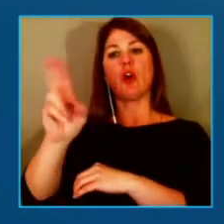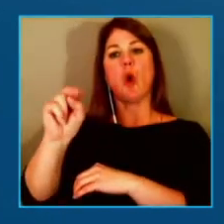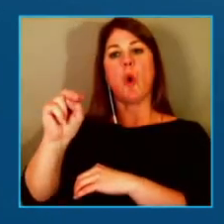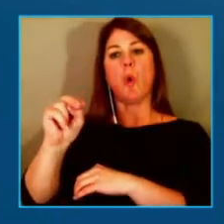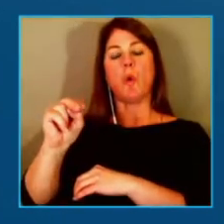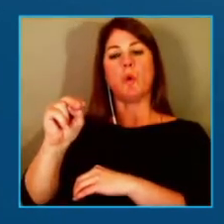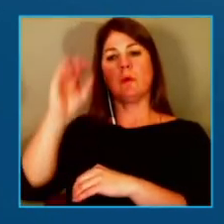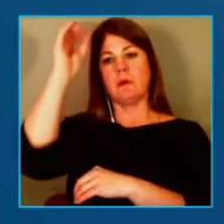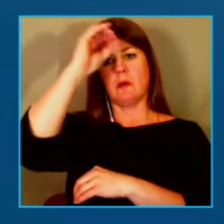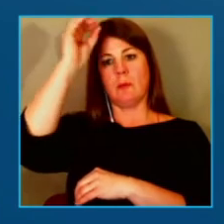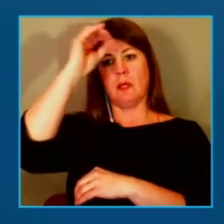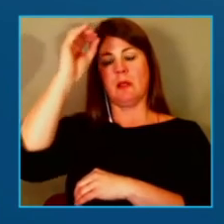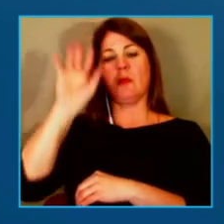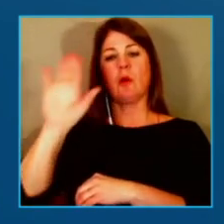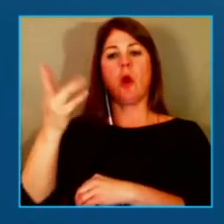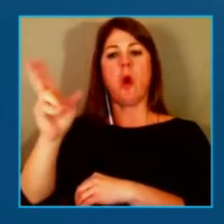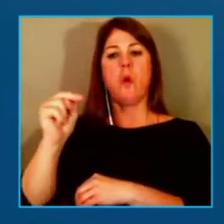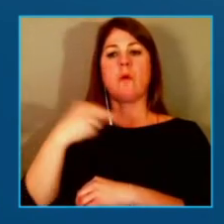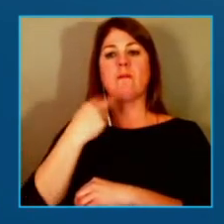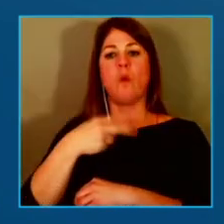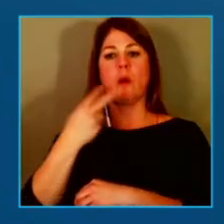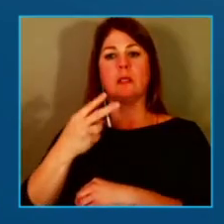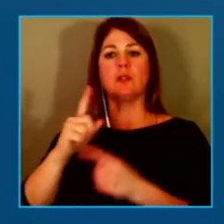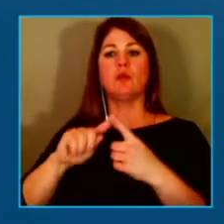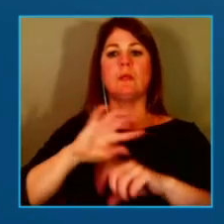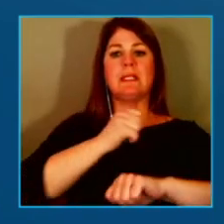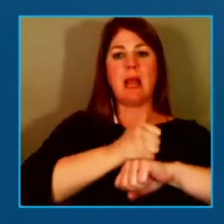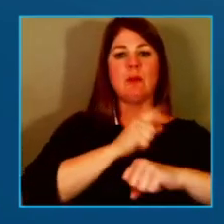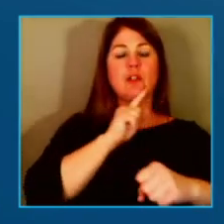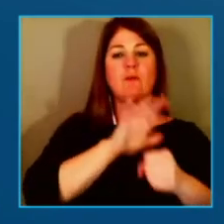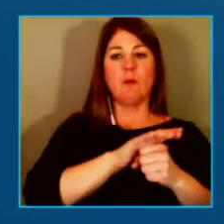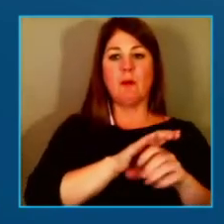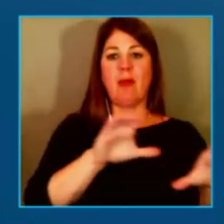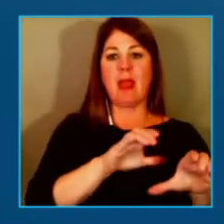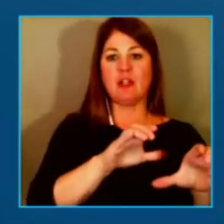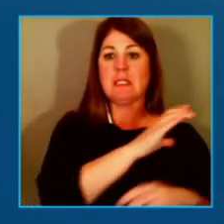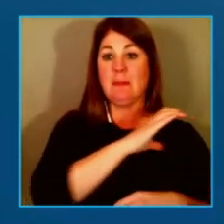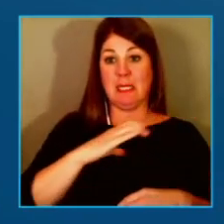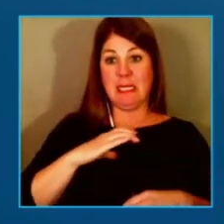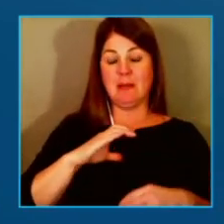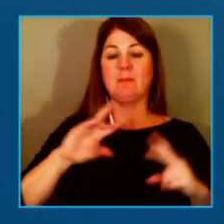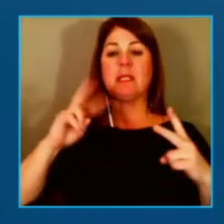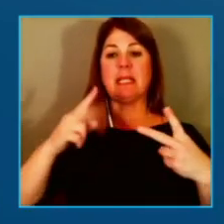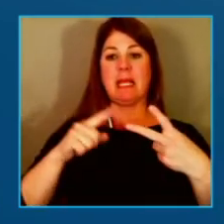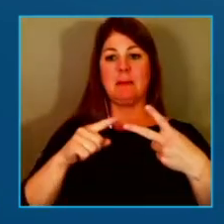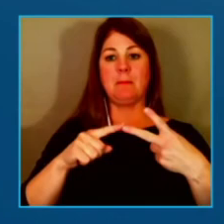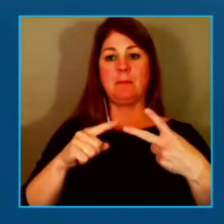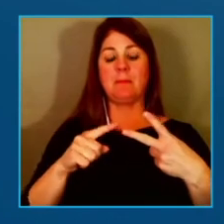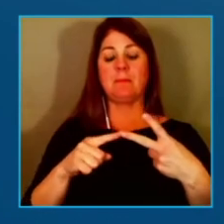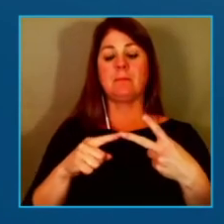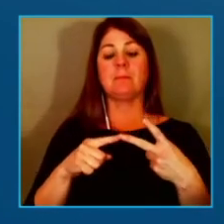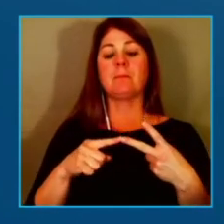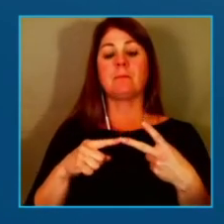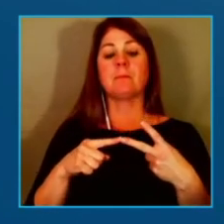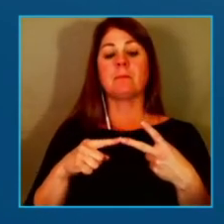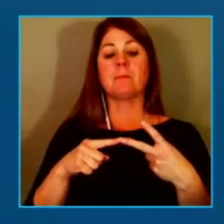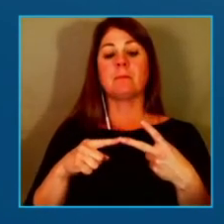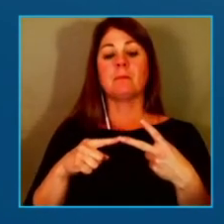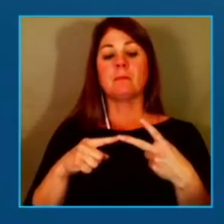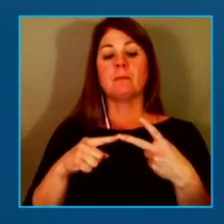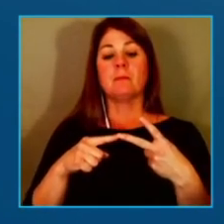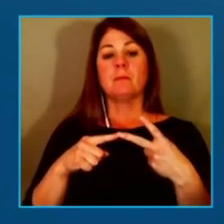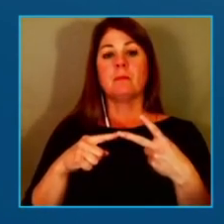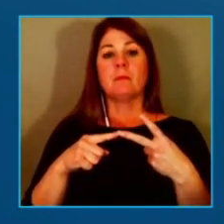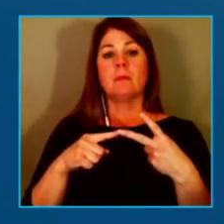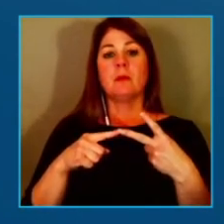helping establish the affirmative action committee. The second point that I wanted to make had to do with the